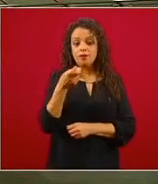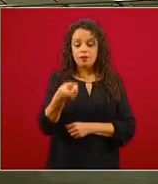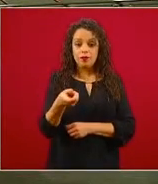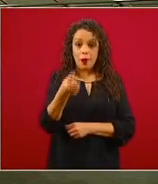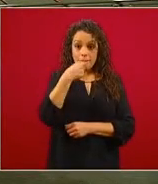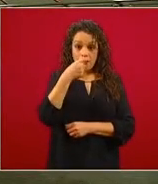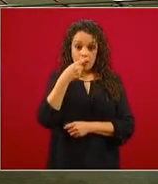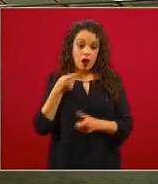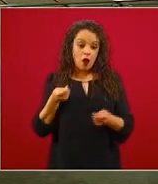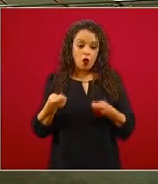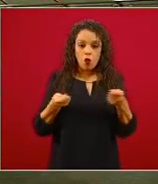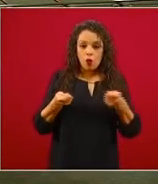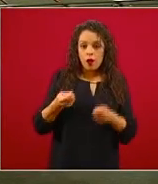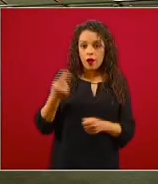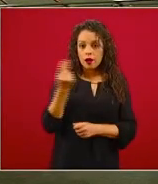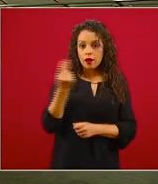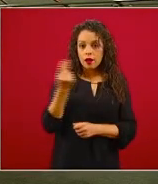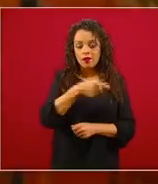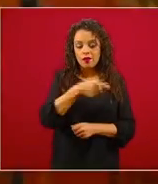and medications,